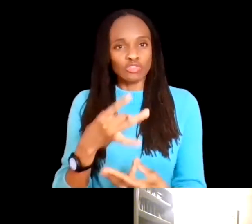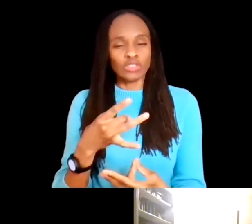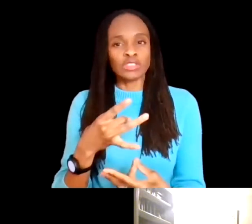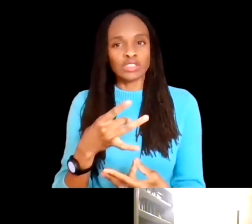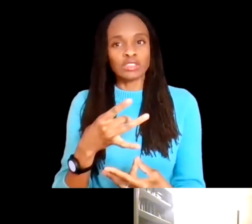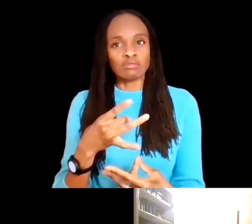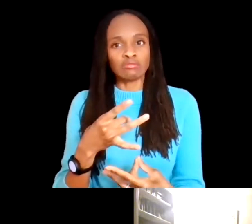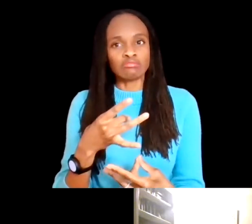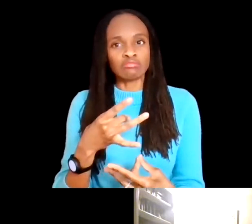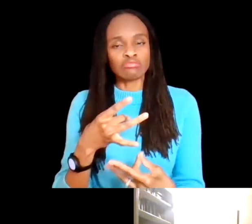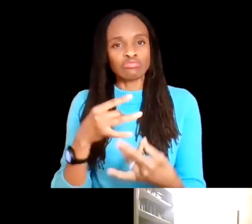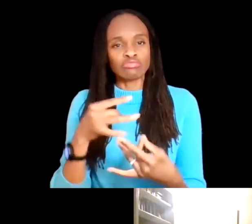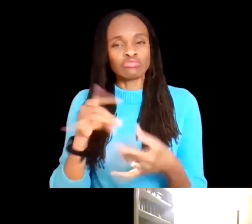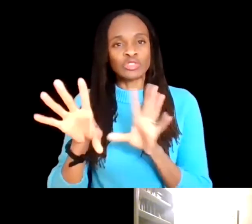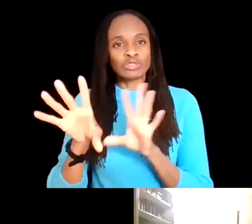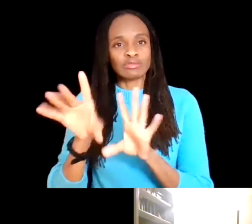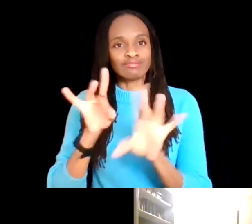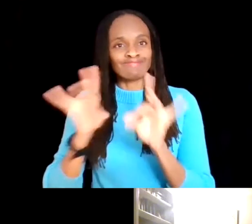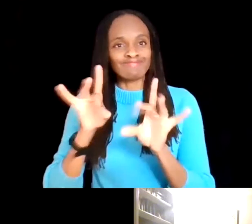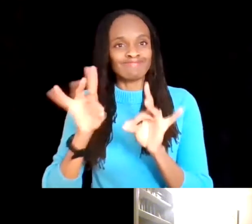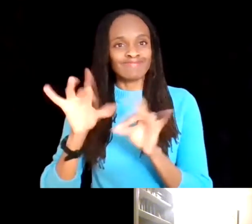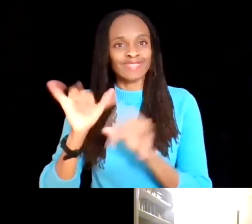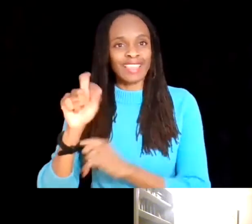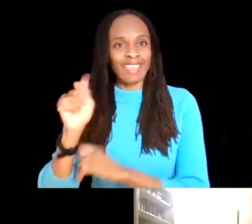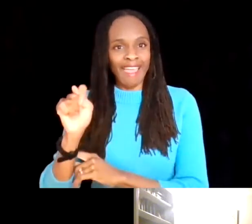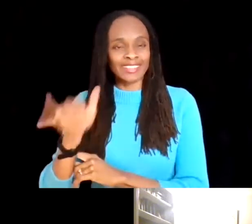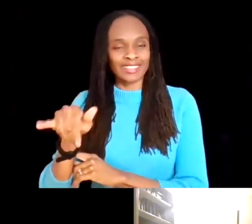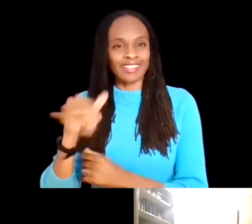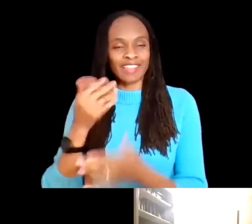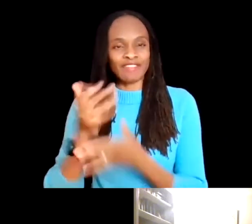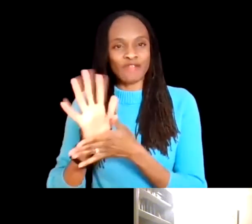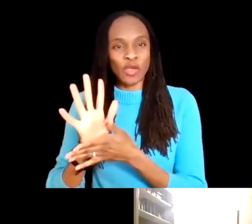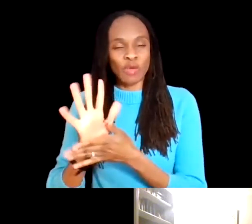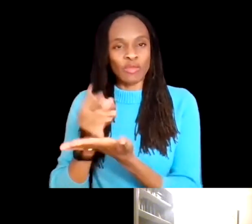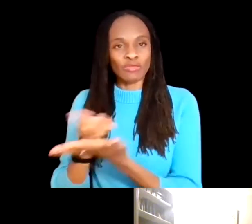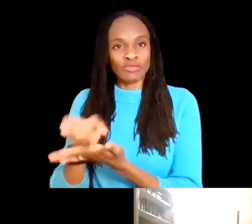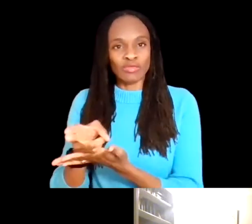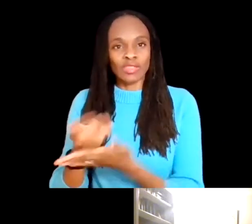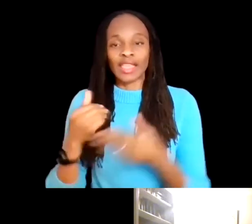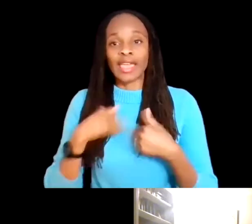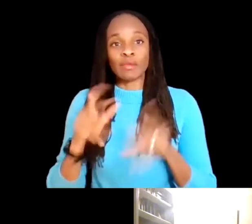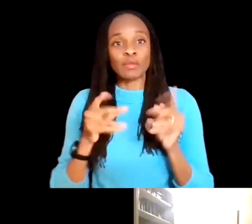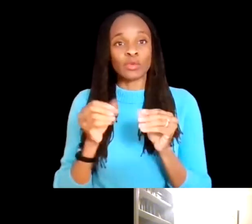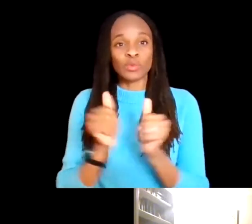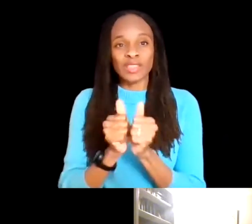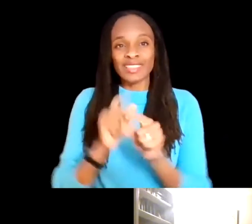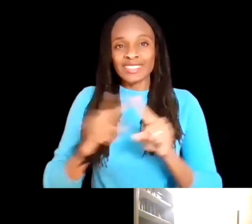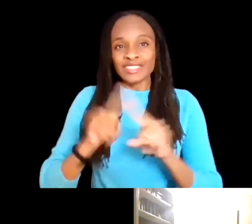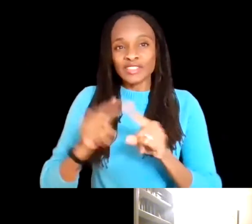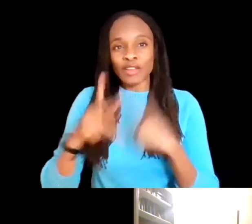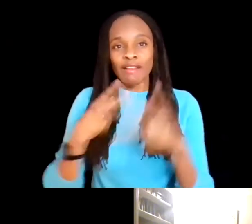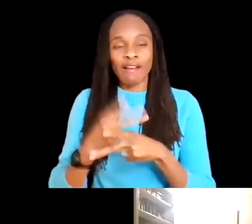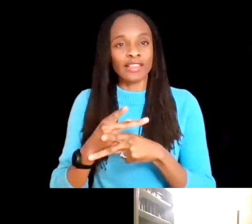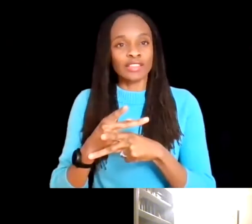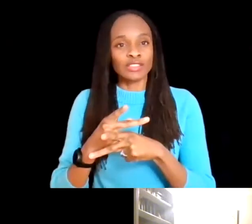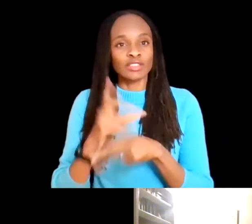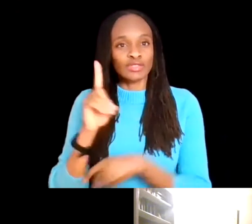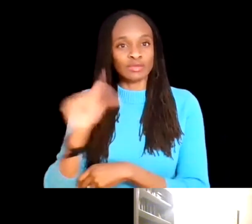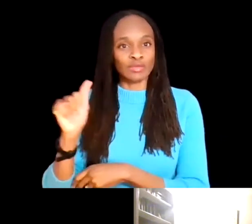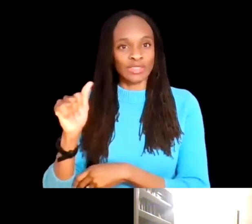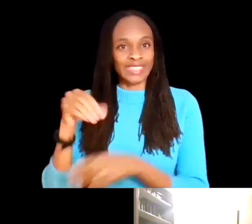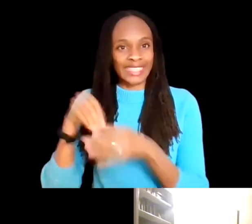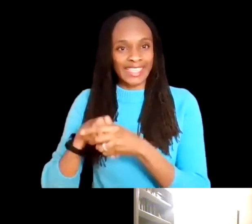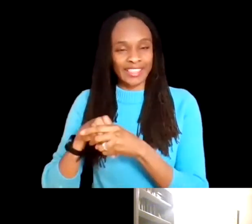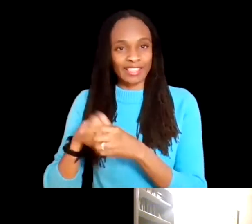cast that film authentically. We had a number of individuals with different kinds of disabilities who were in the film. And it was